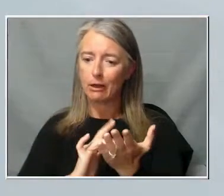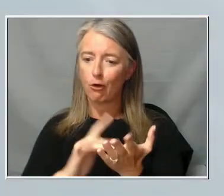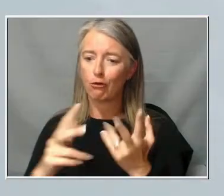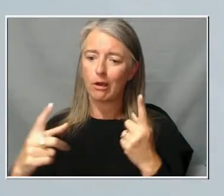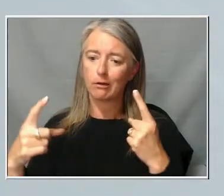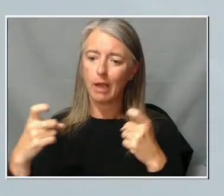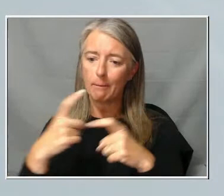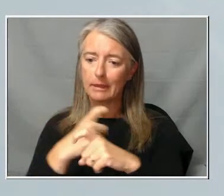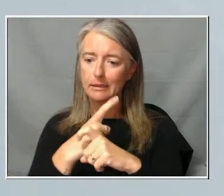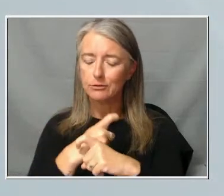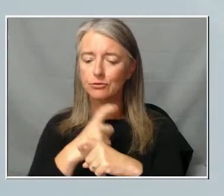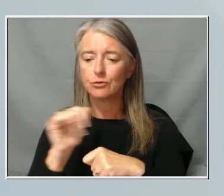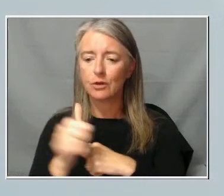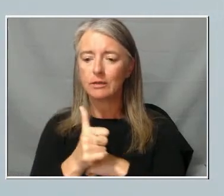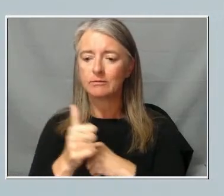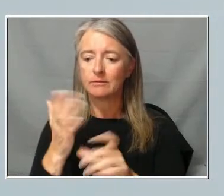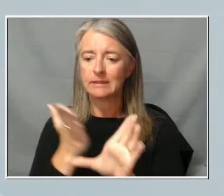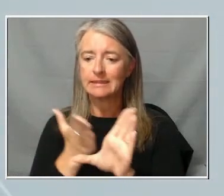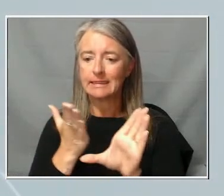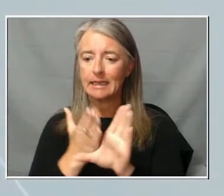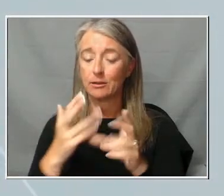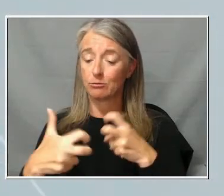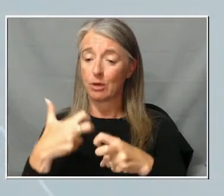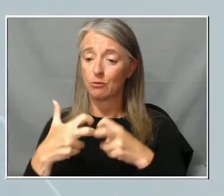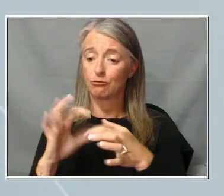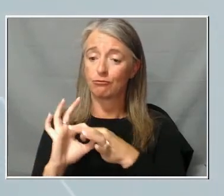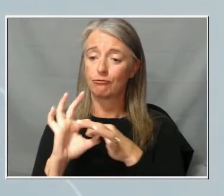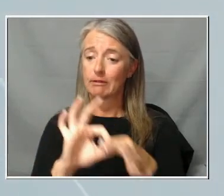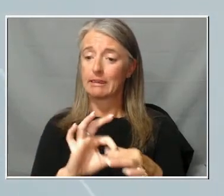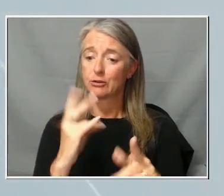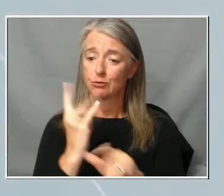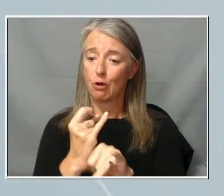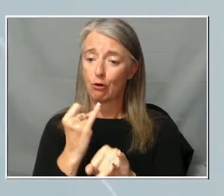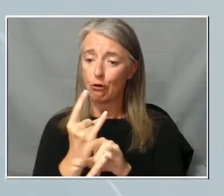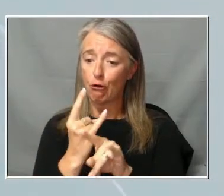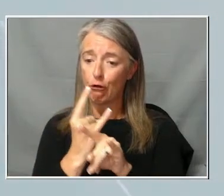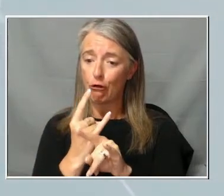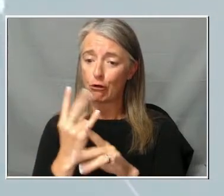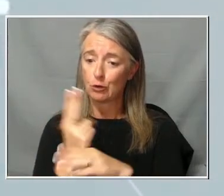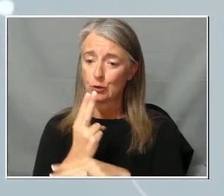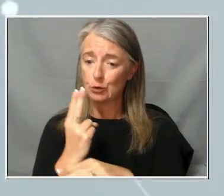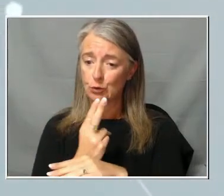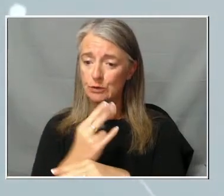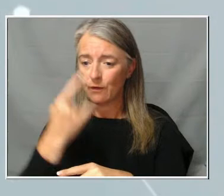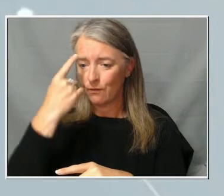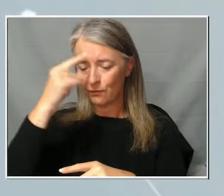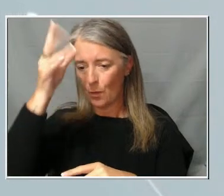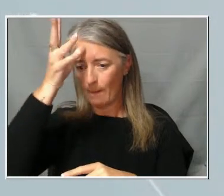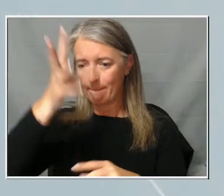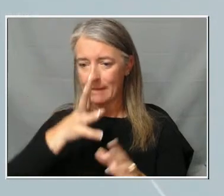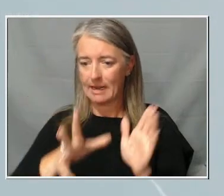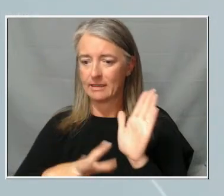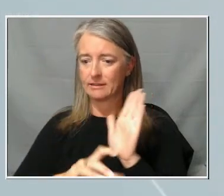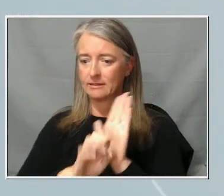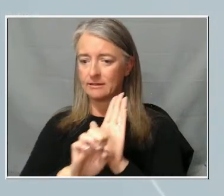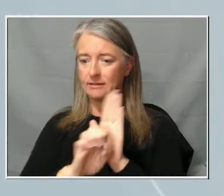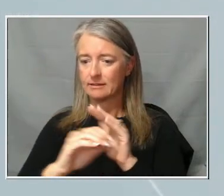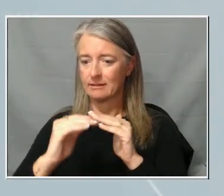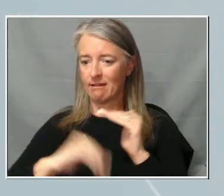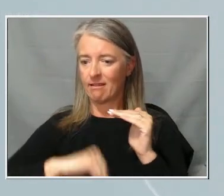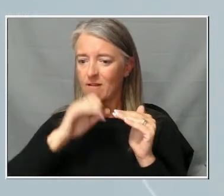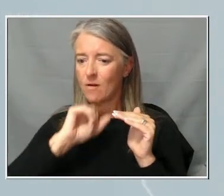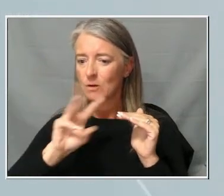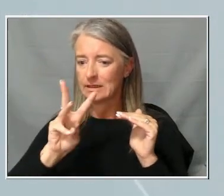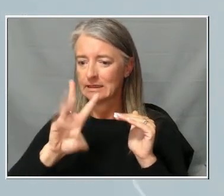problems and psychiatric problems related to alcohol use. For a man, for instance, who's less than 65 years of